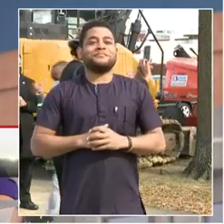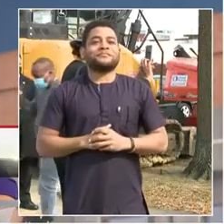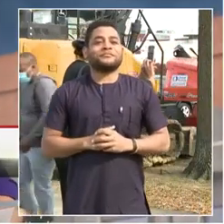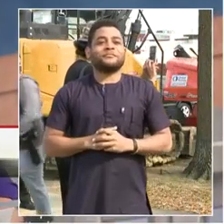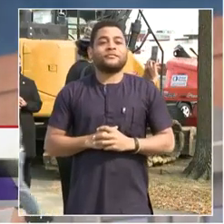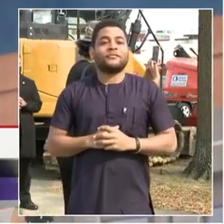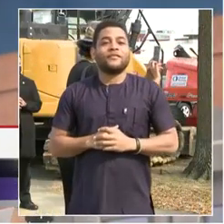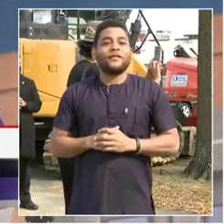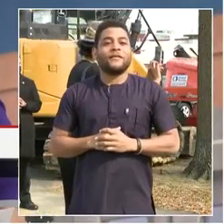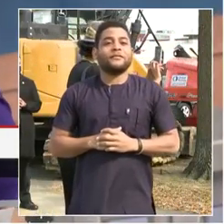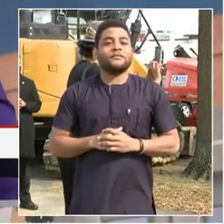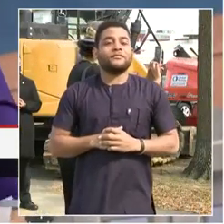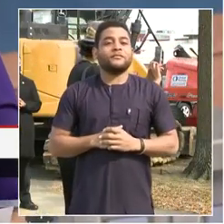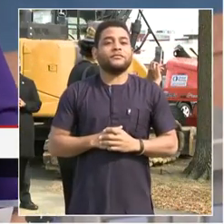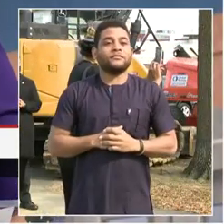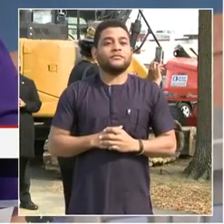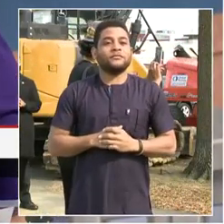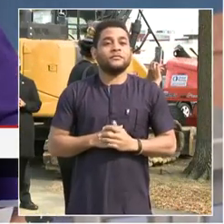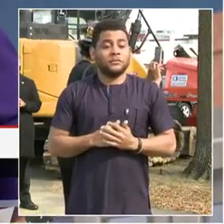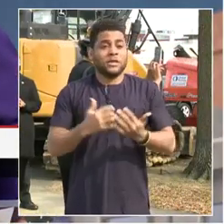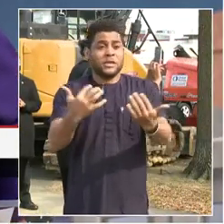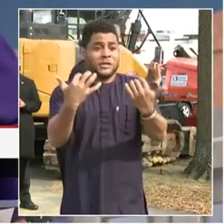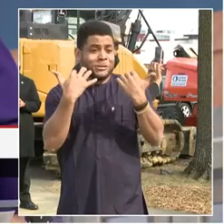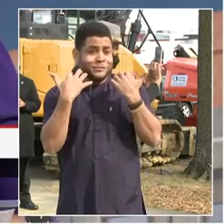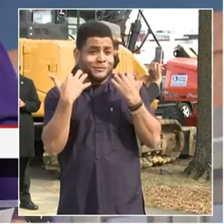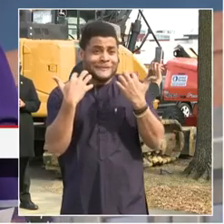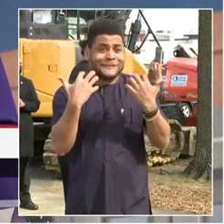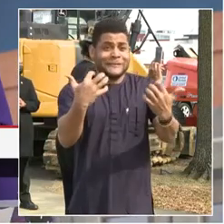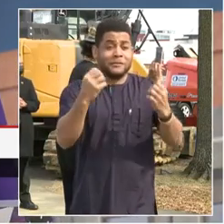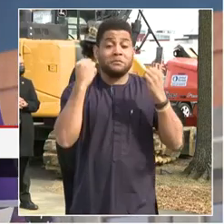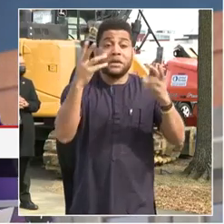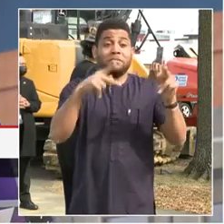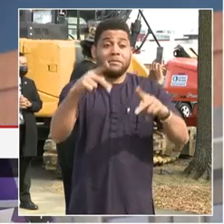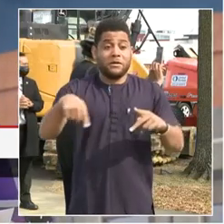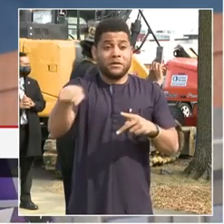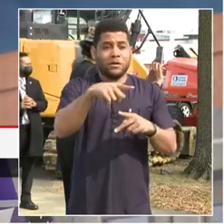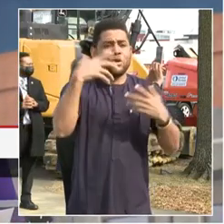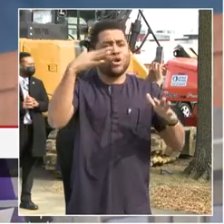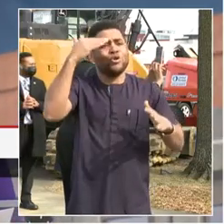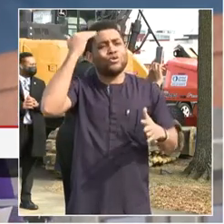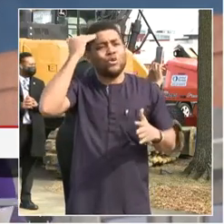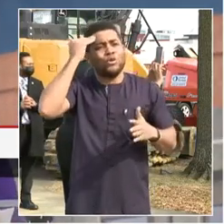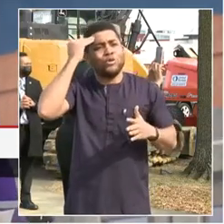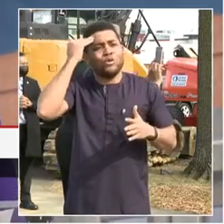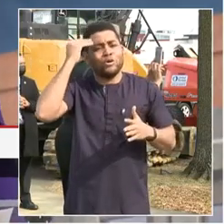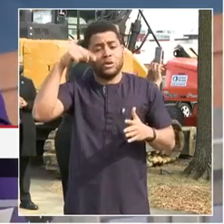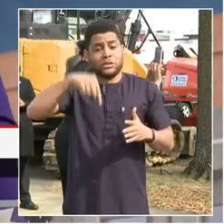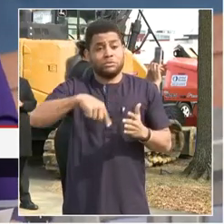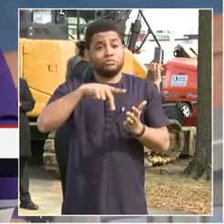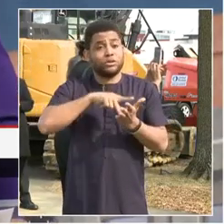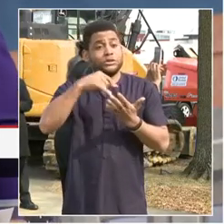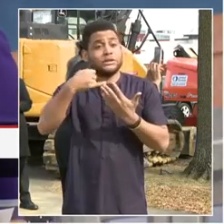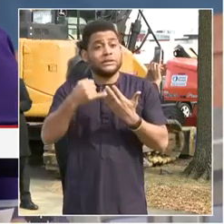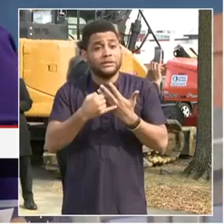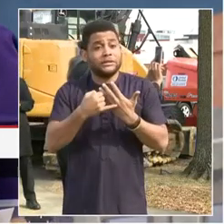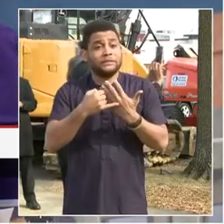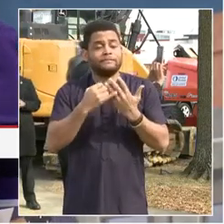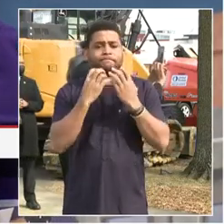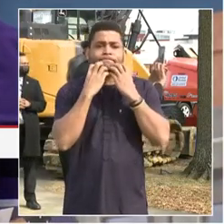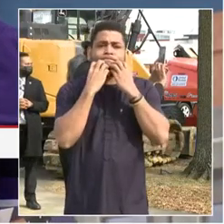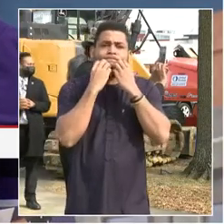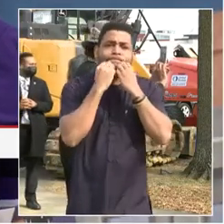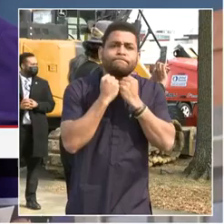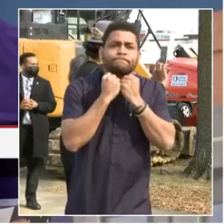There are a lot of people here today who know exactly what this project means for DC